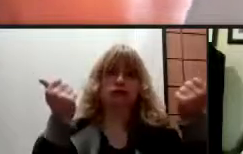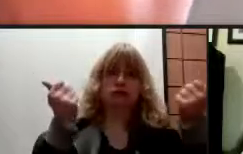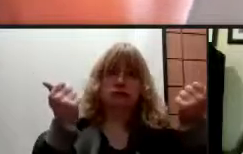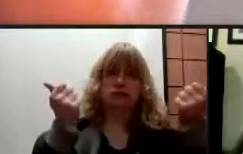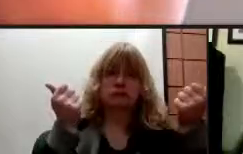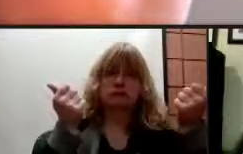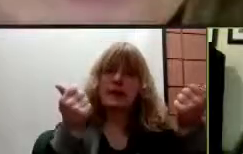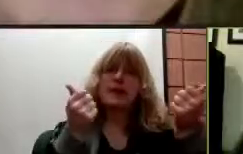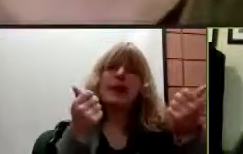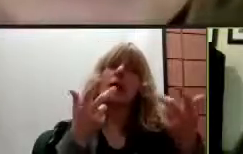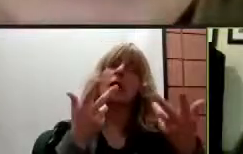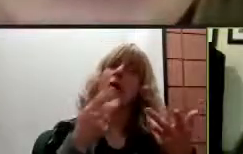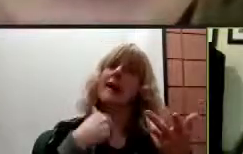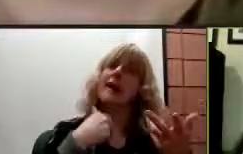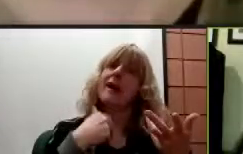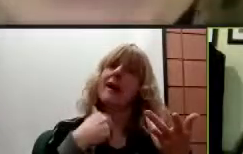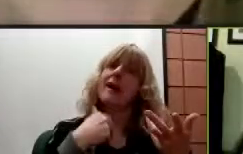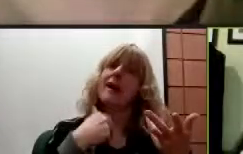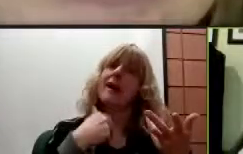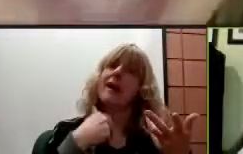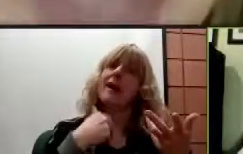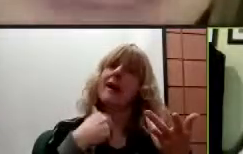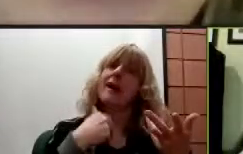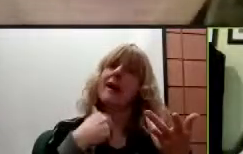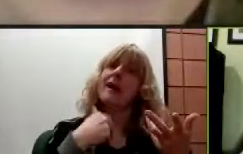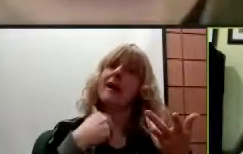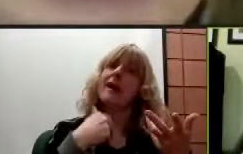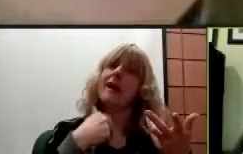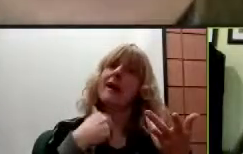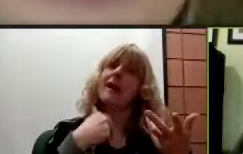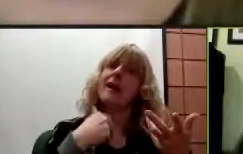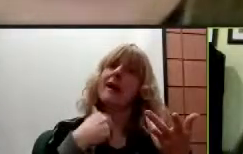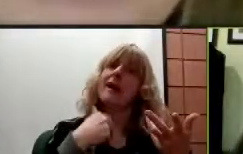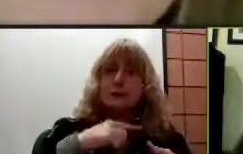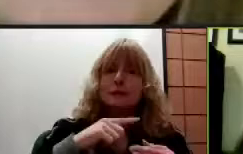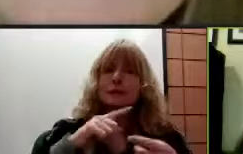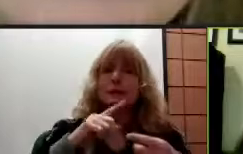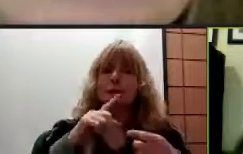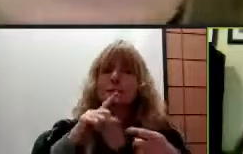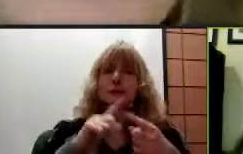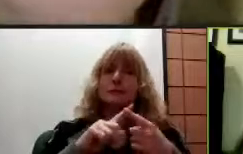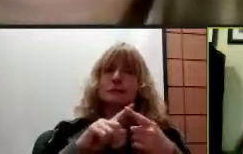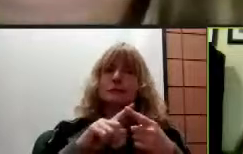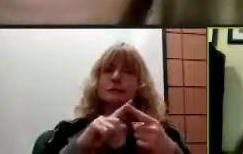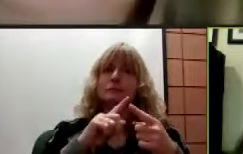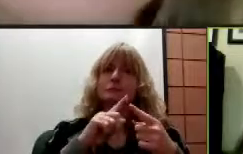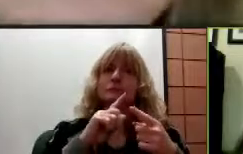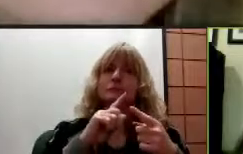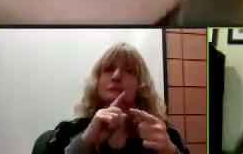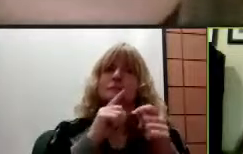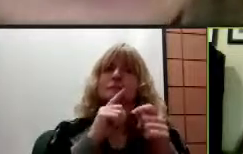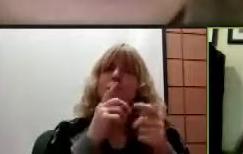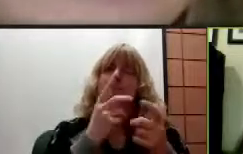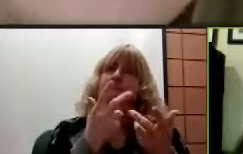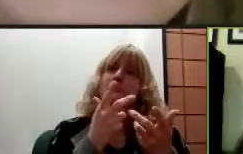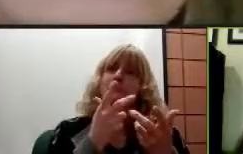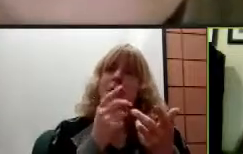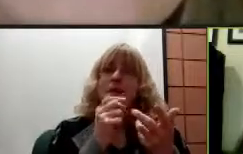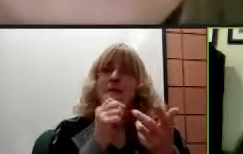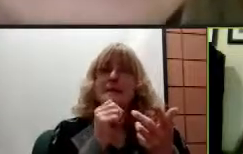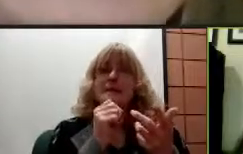Well, I don't want to encourage us to stay in the state that we're in, but I think it's a